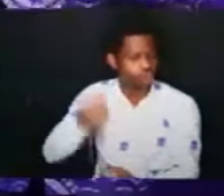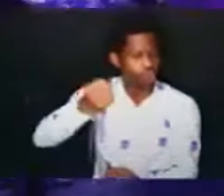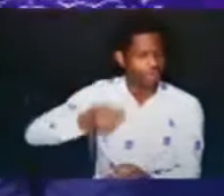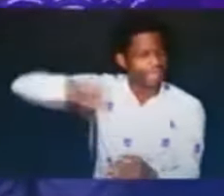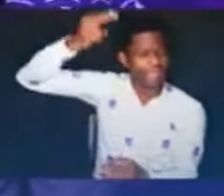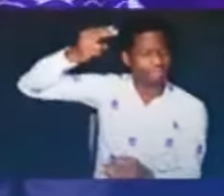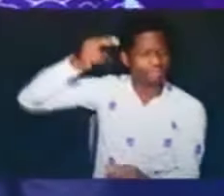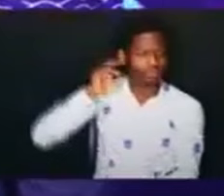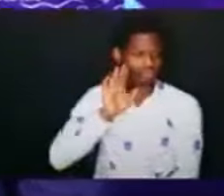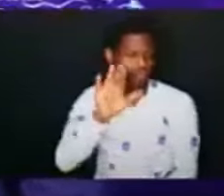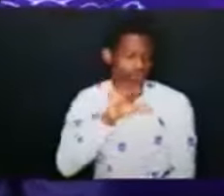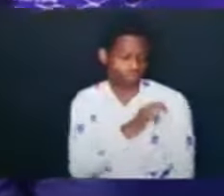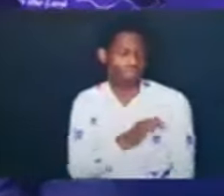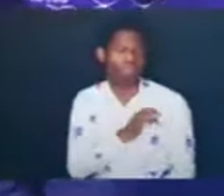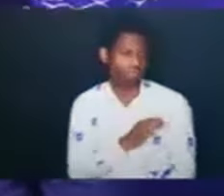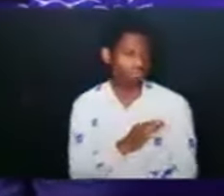character.